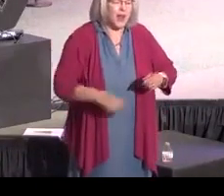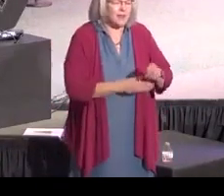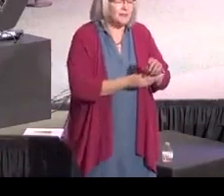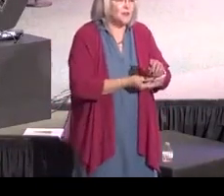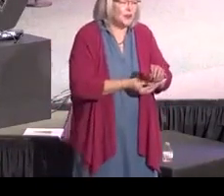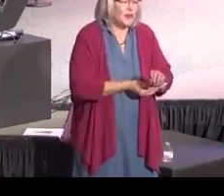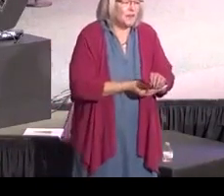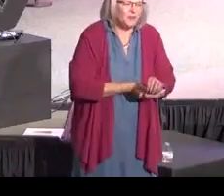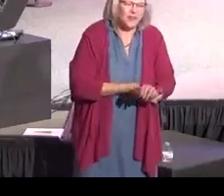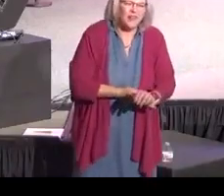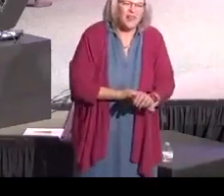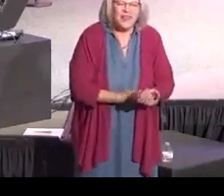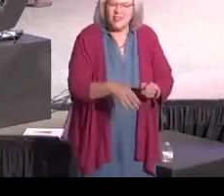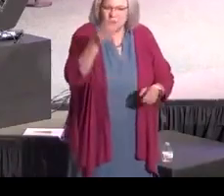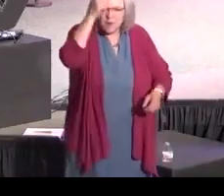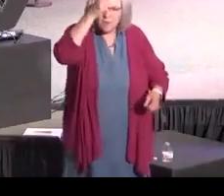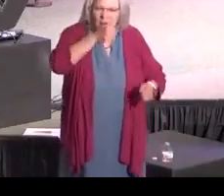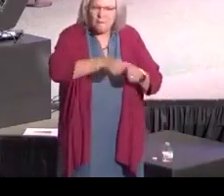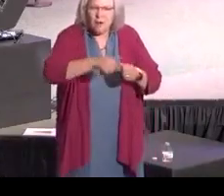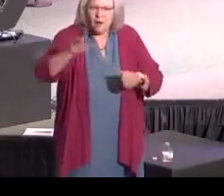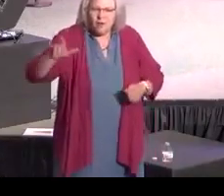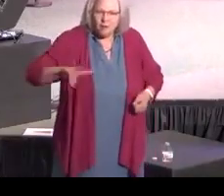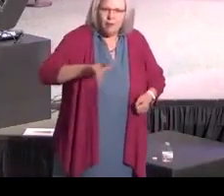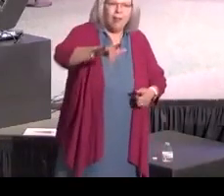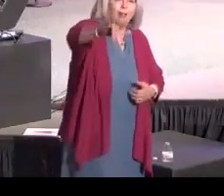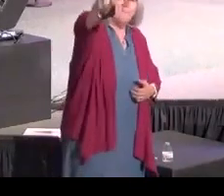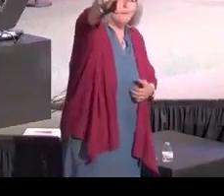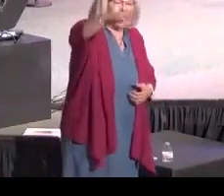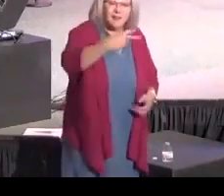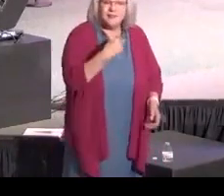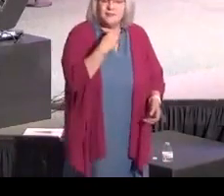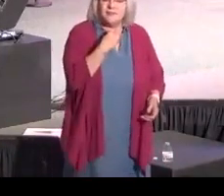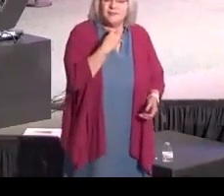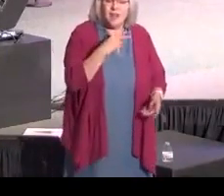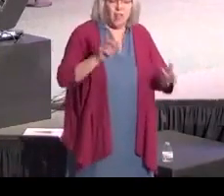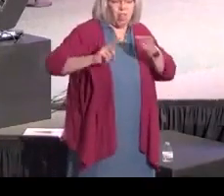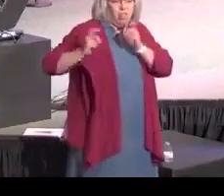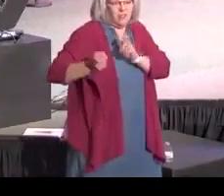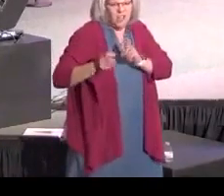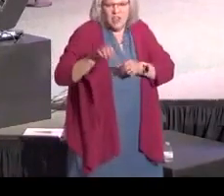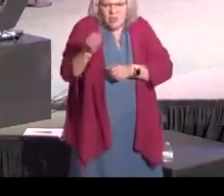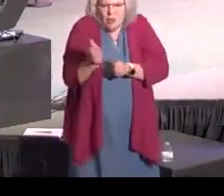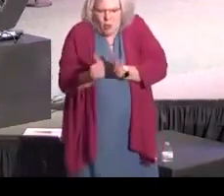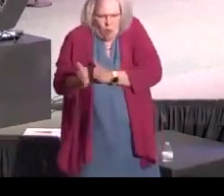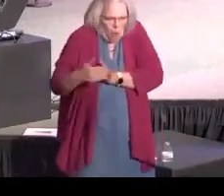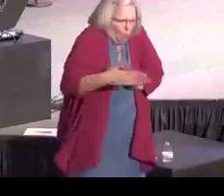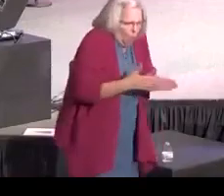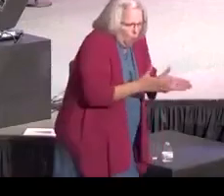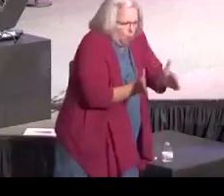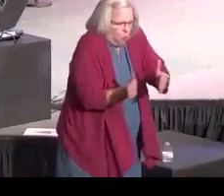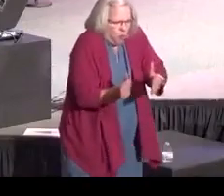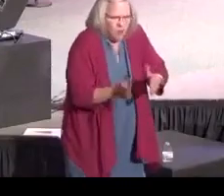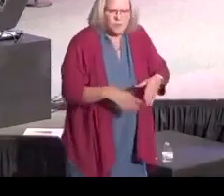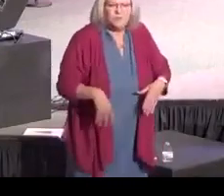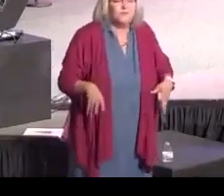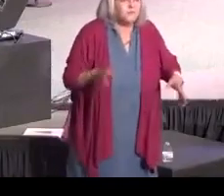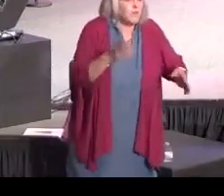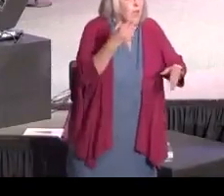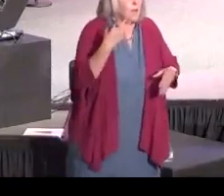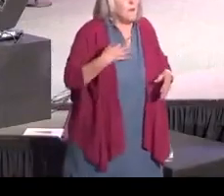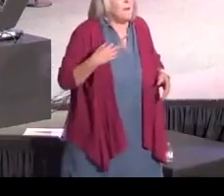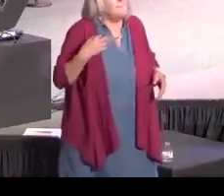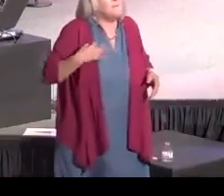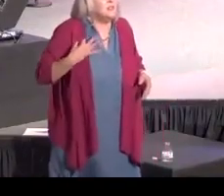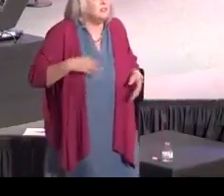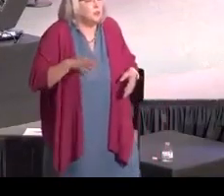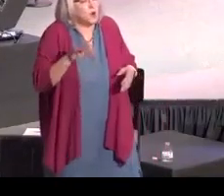this. Okay, you may have heard a little bit of it before. There was a rainstorm in Pittsburgh when we were going to take off, and so the flight got